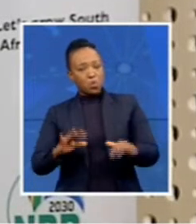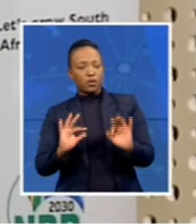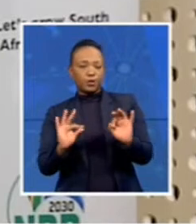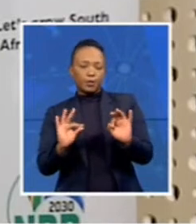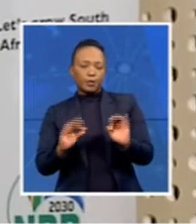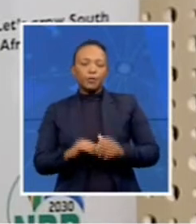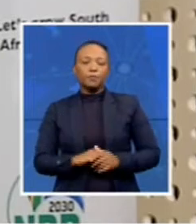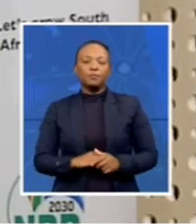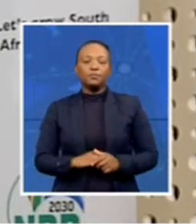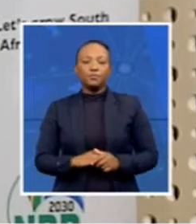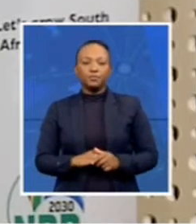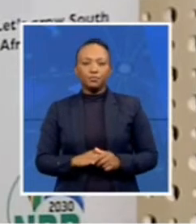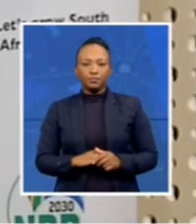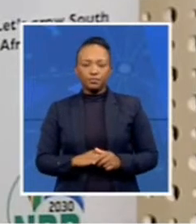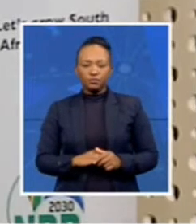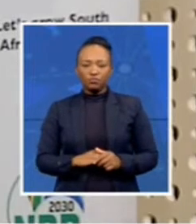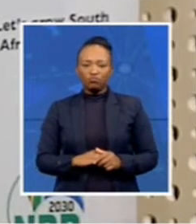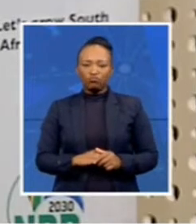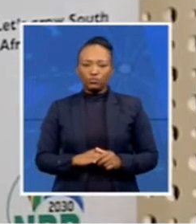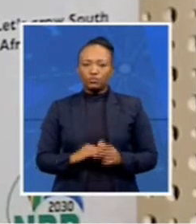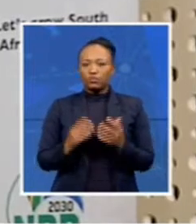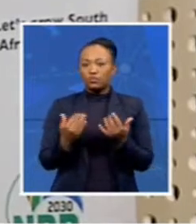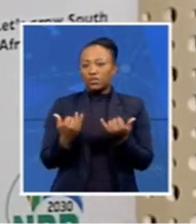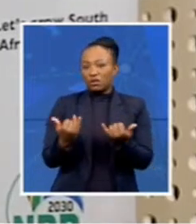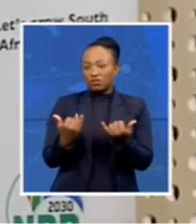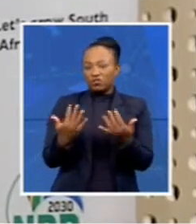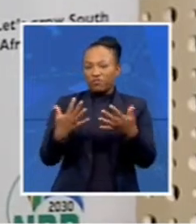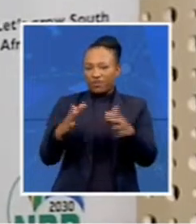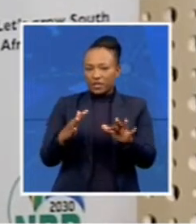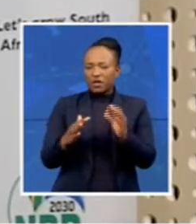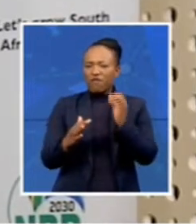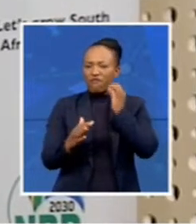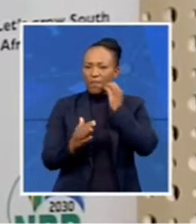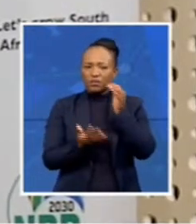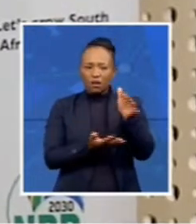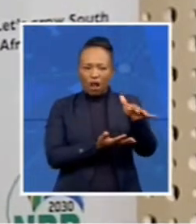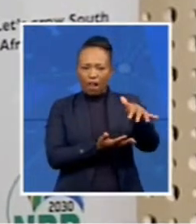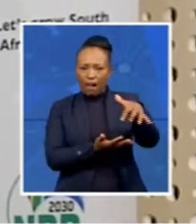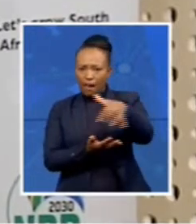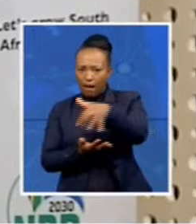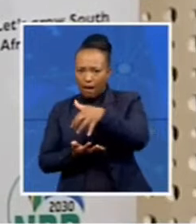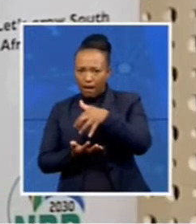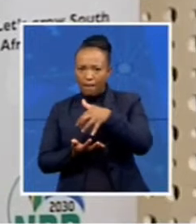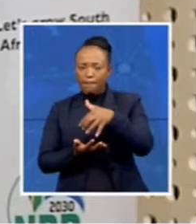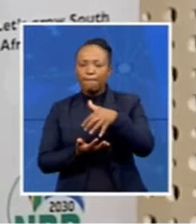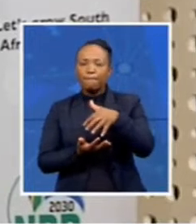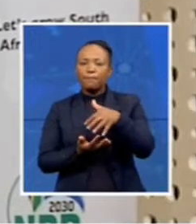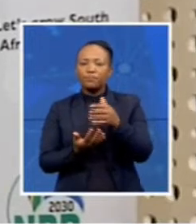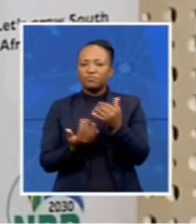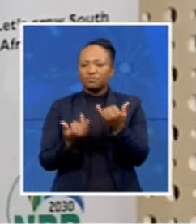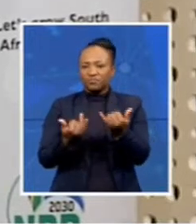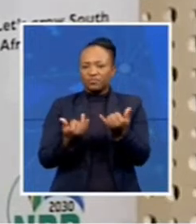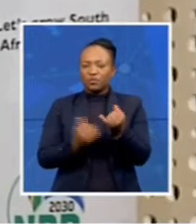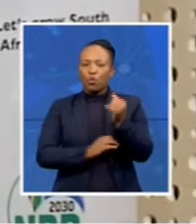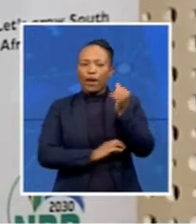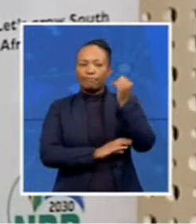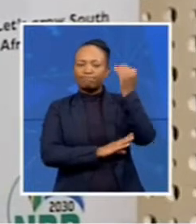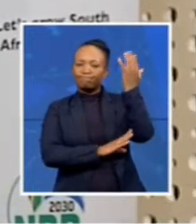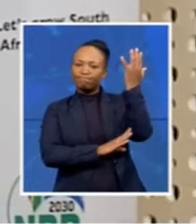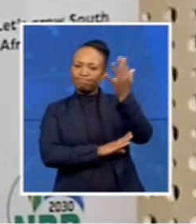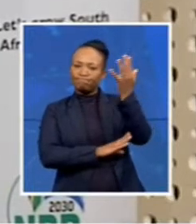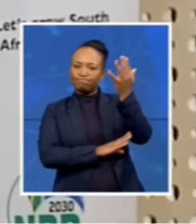compiled all the information, and we will be receiving that presentation, so that from there